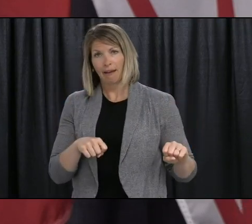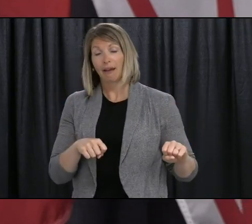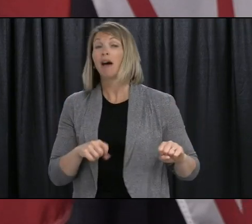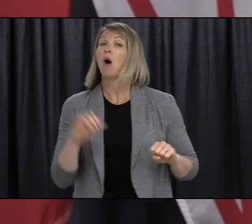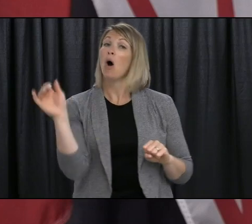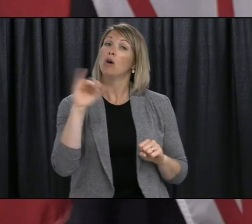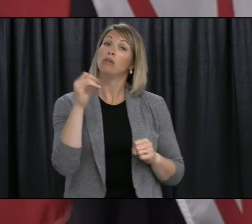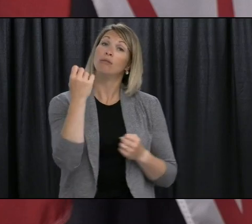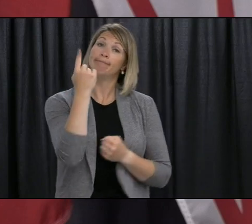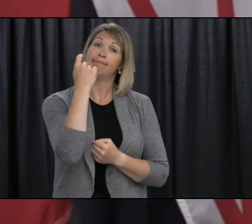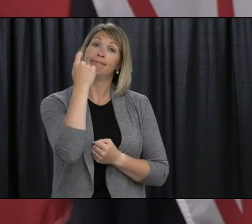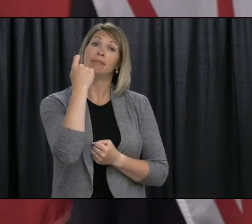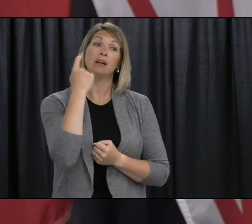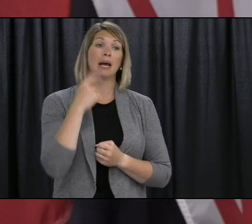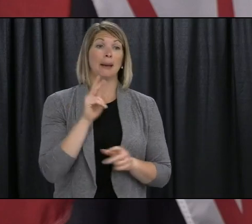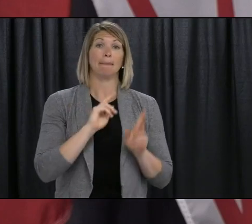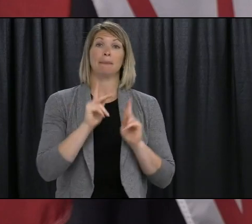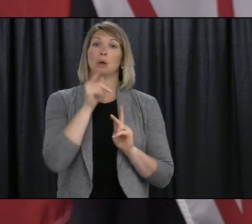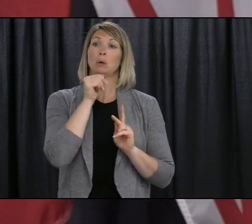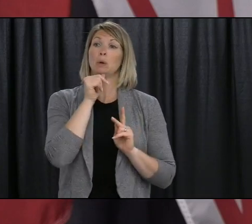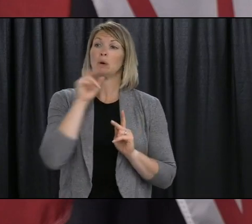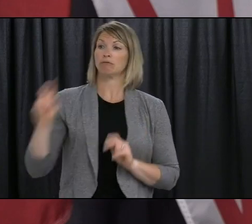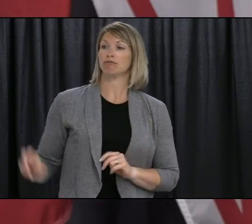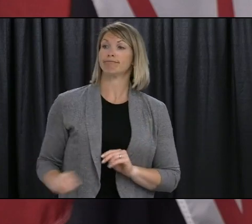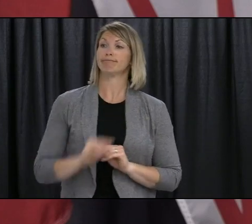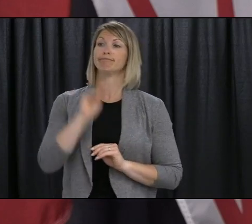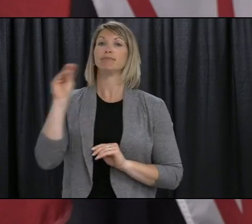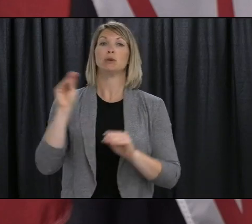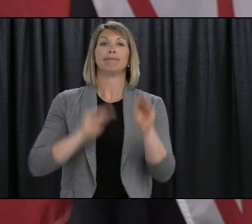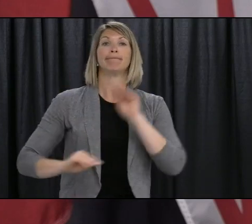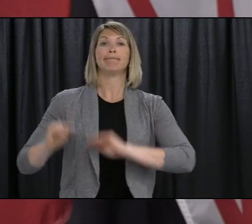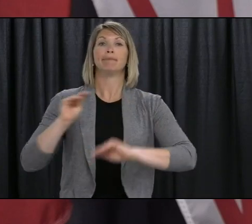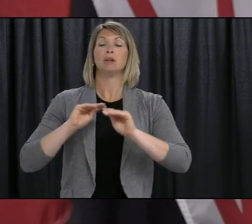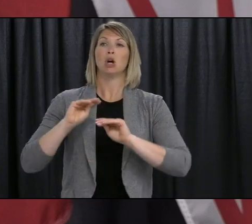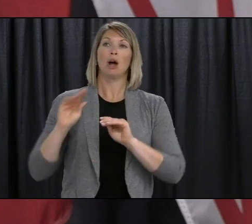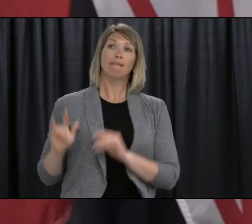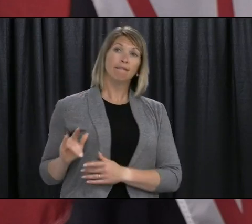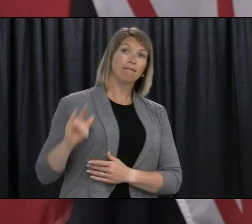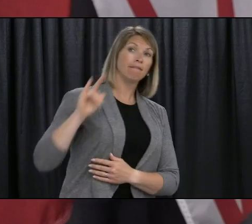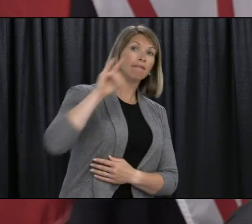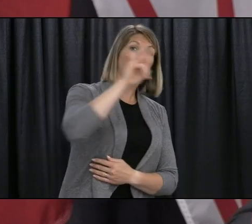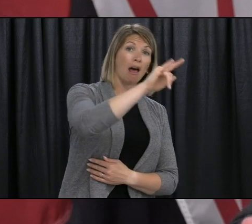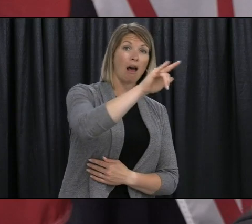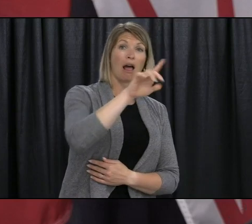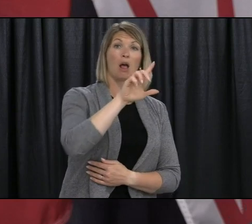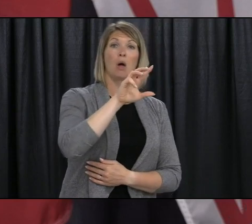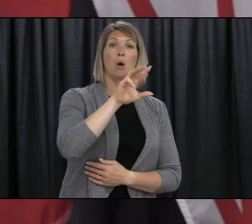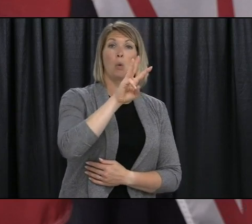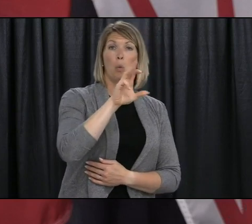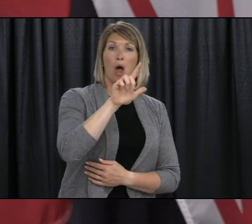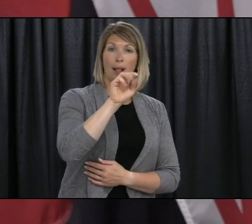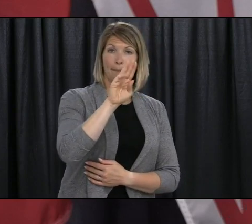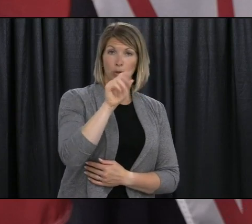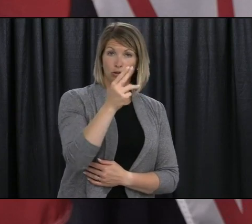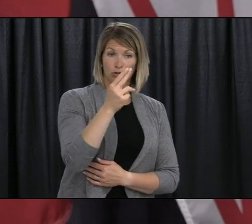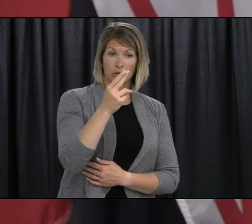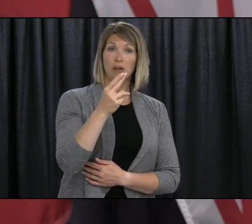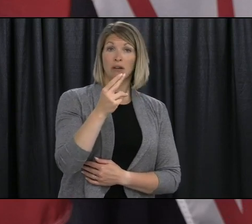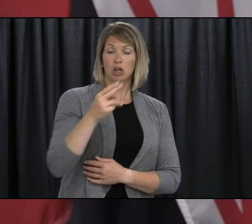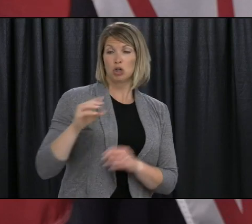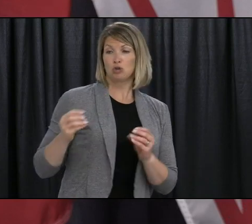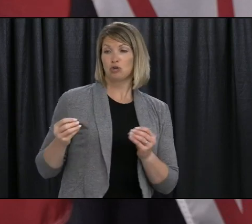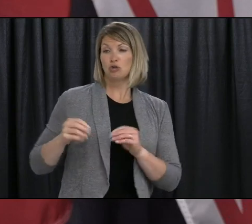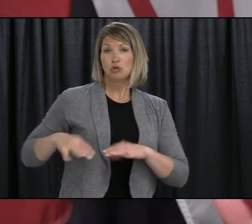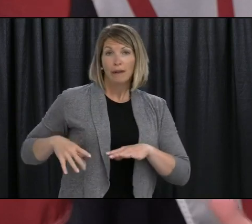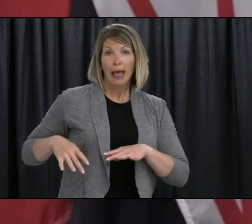people that would move from Newfoundland and Labrador from the island portion as they fly into Wildbush. If you allow, those that would come in from